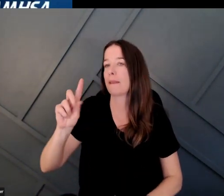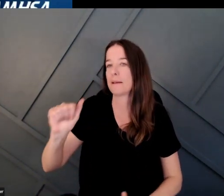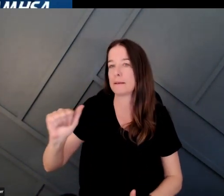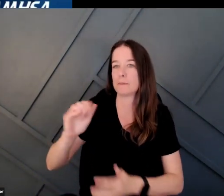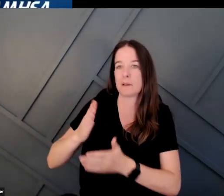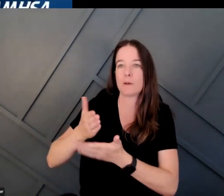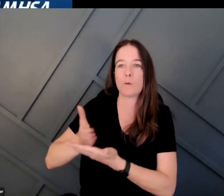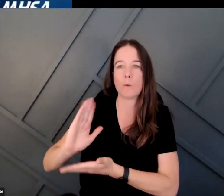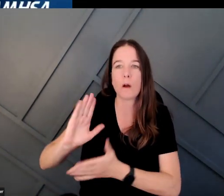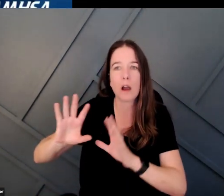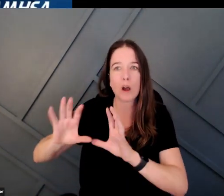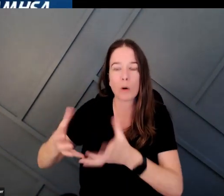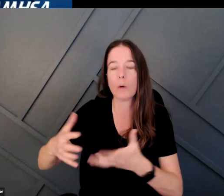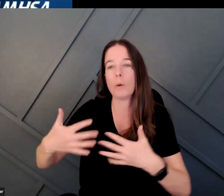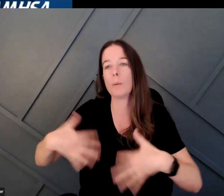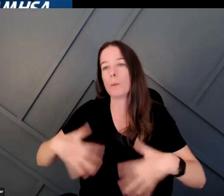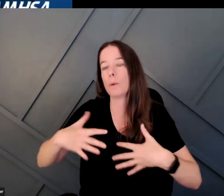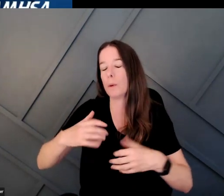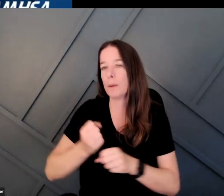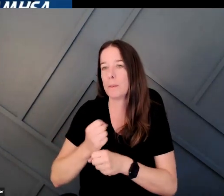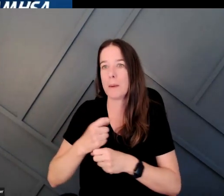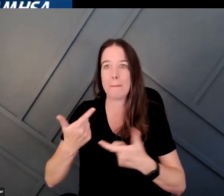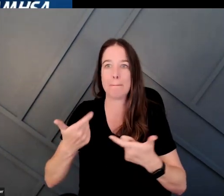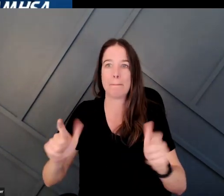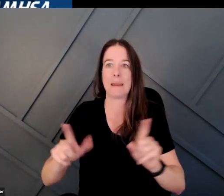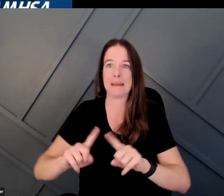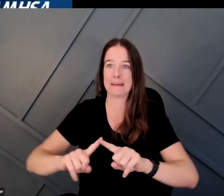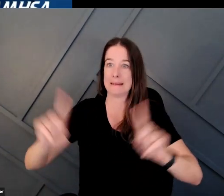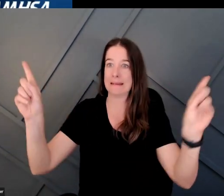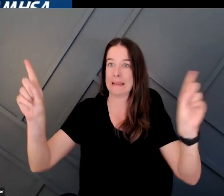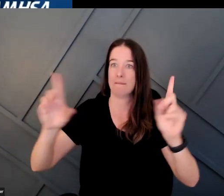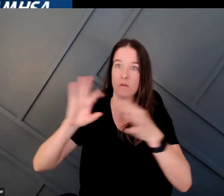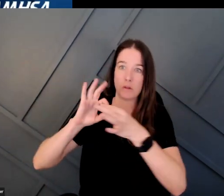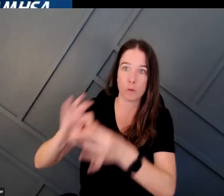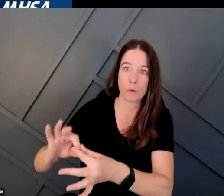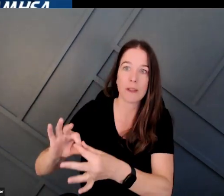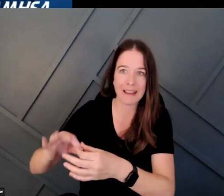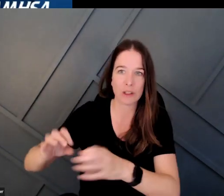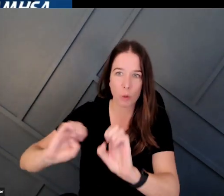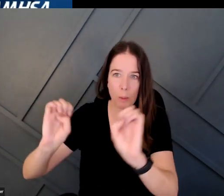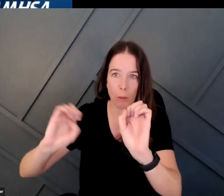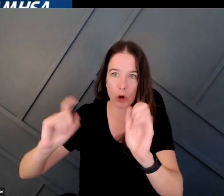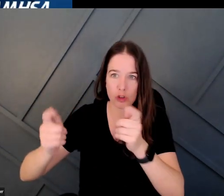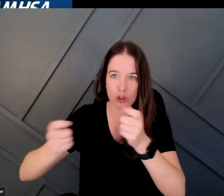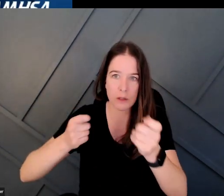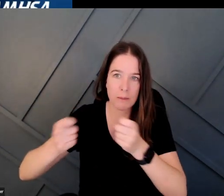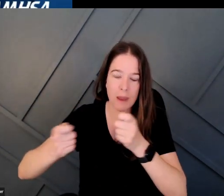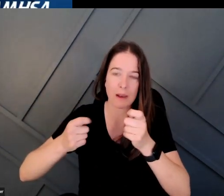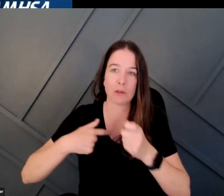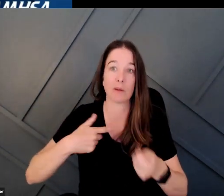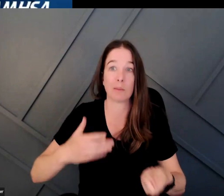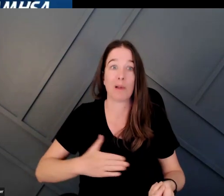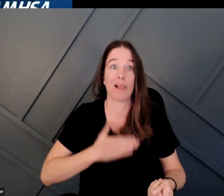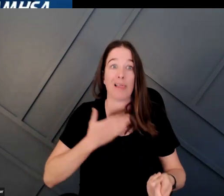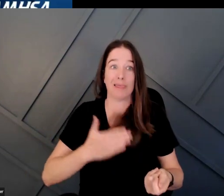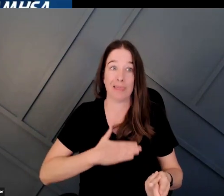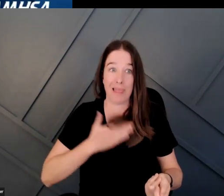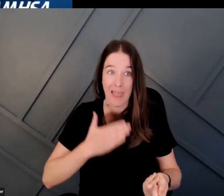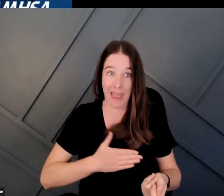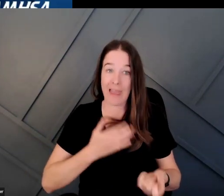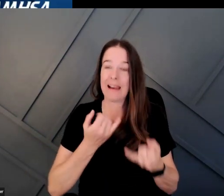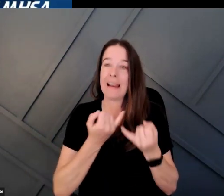on the world of emergency management. And I'm so happy that these groups, independent living centers and so on, have been including people with